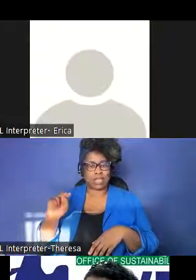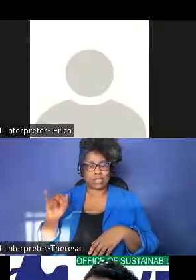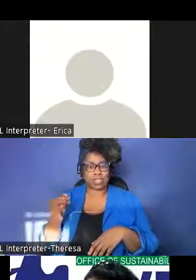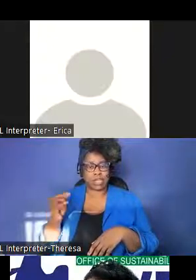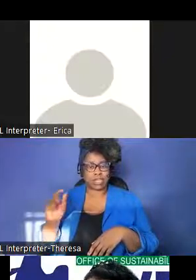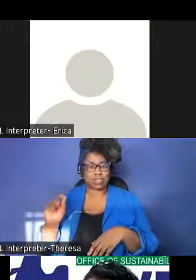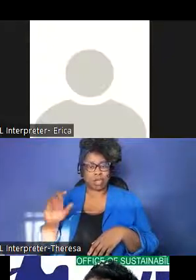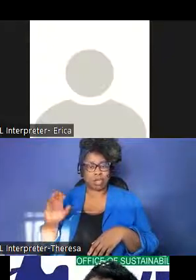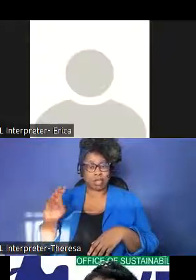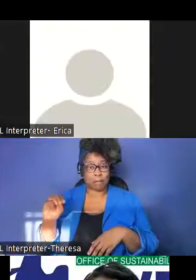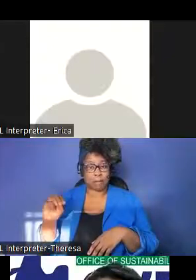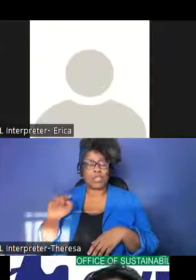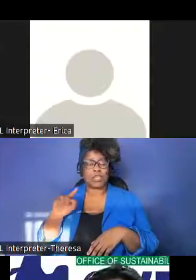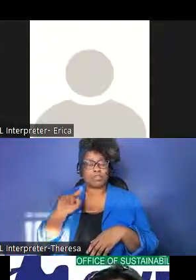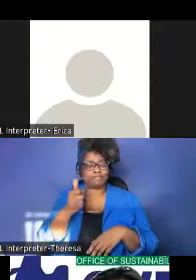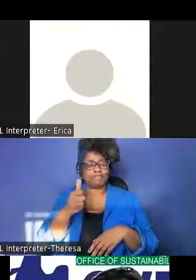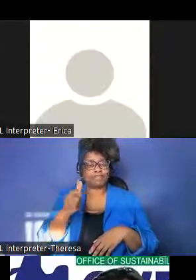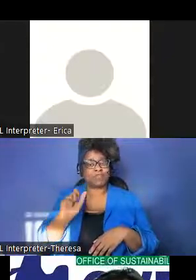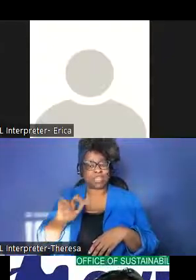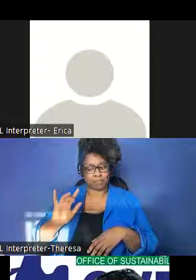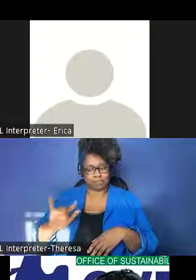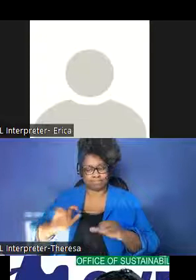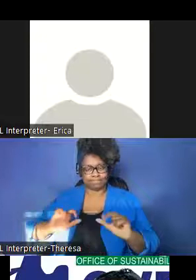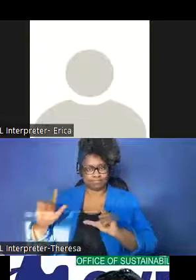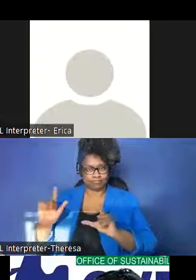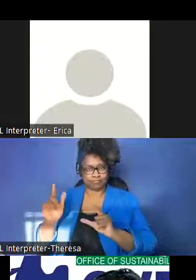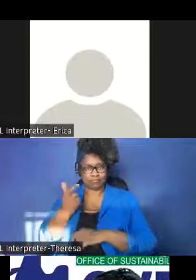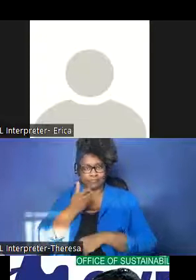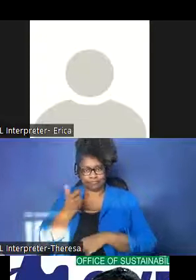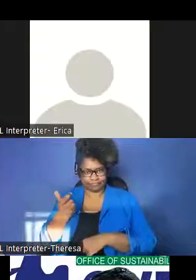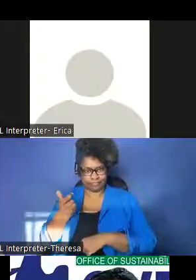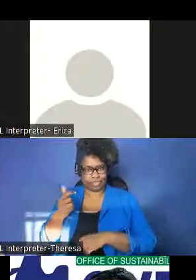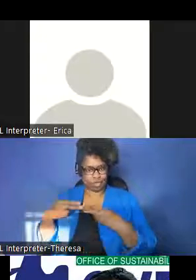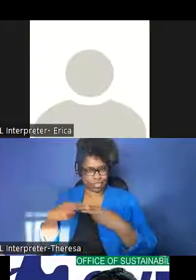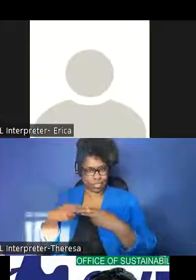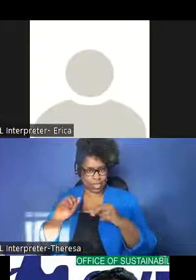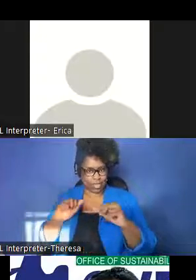you can access those slides for the breakouts. We're working